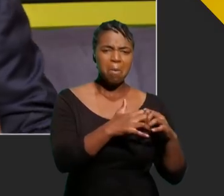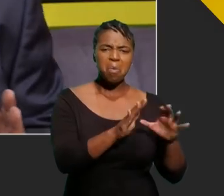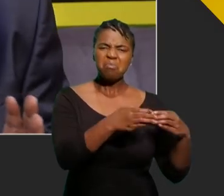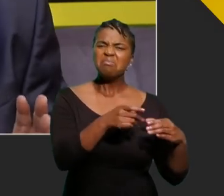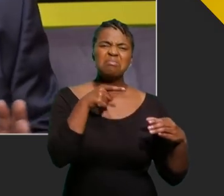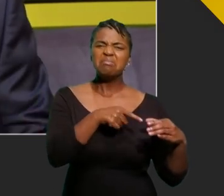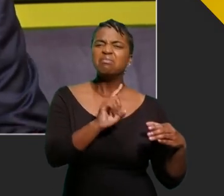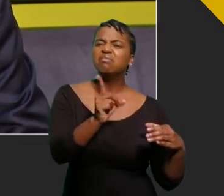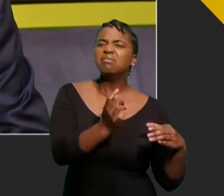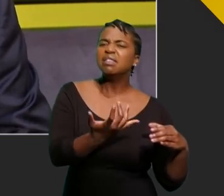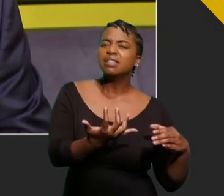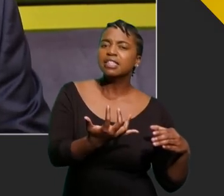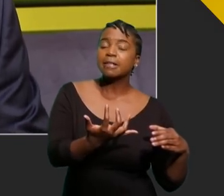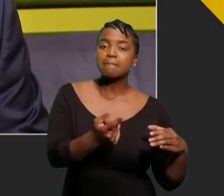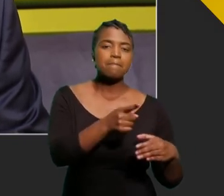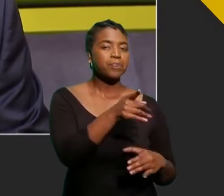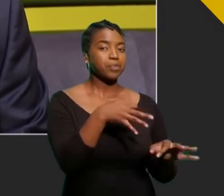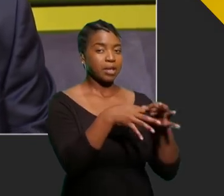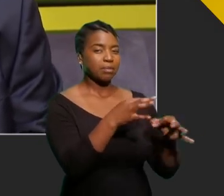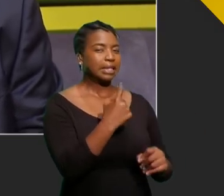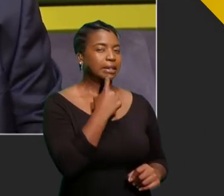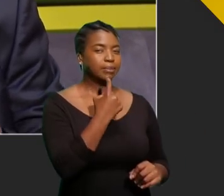Basically, we explain very simply.